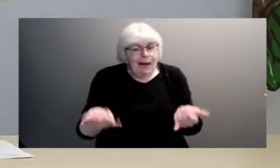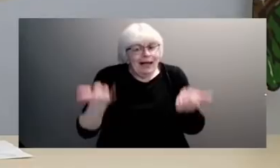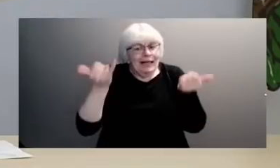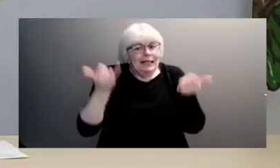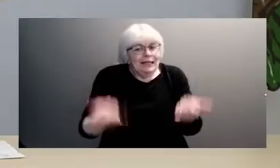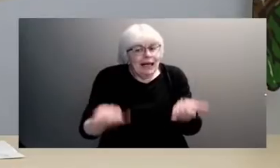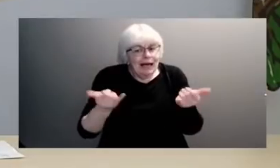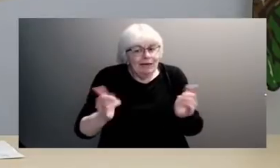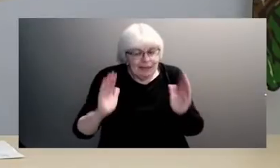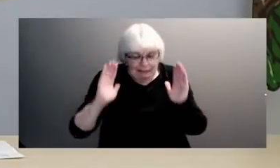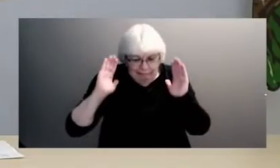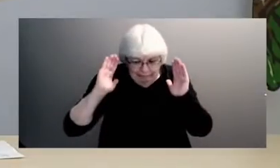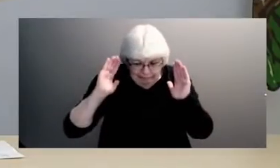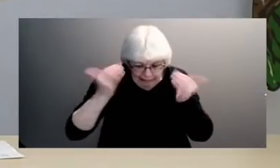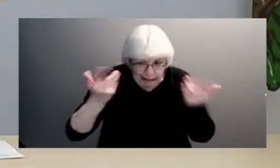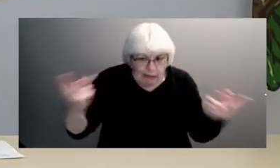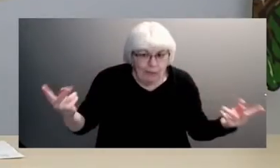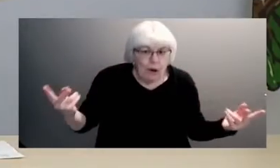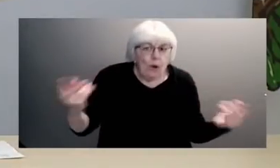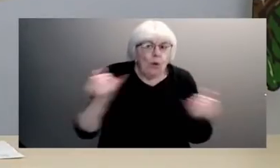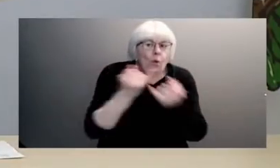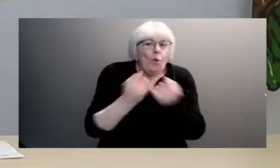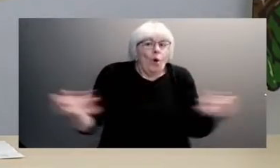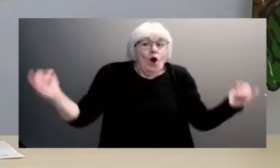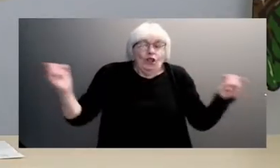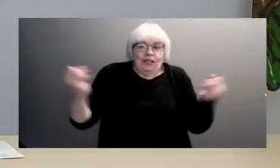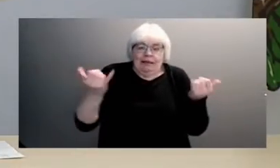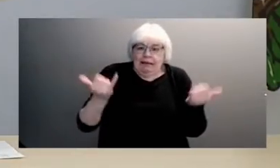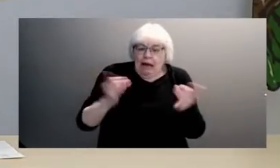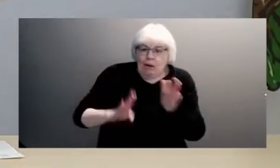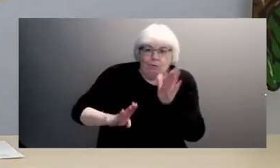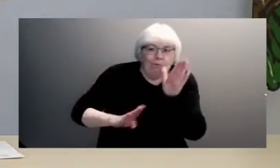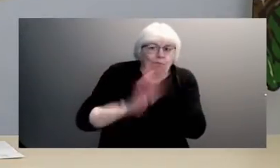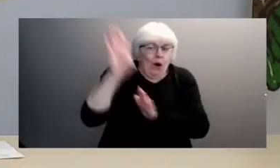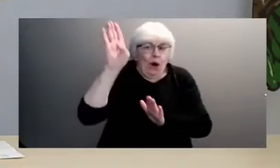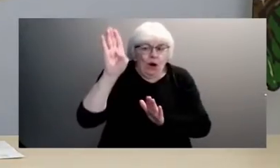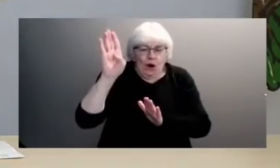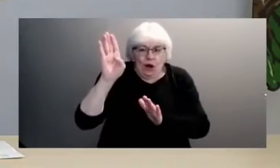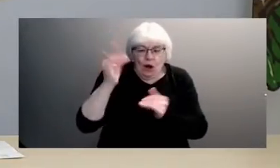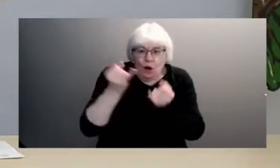the worst is yet to come, but that sounds.